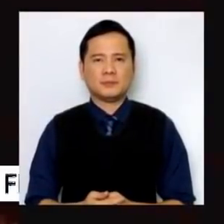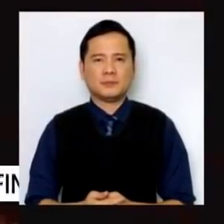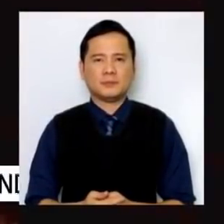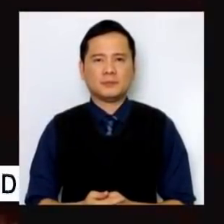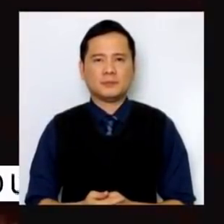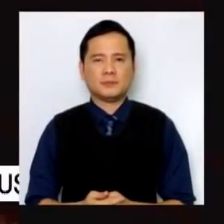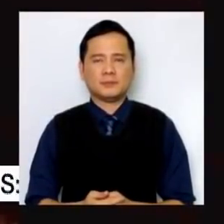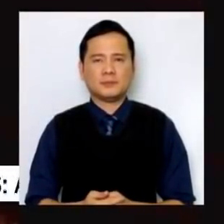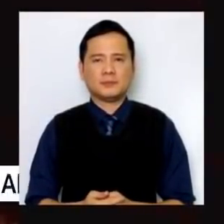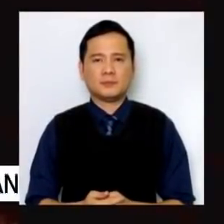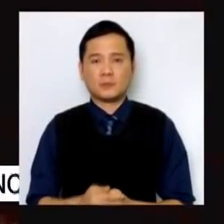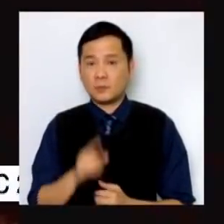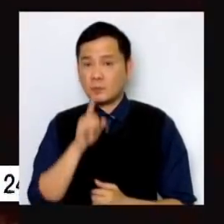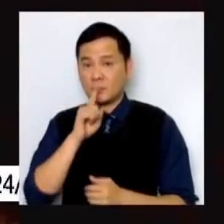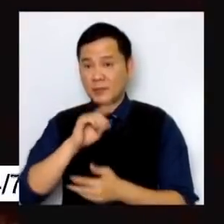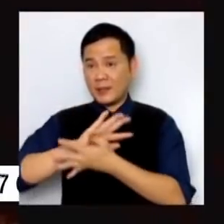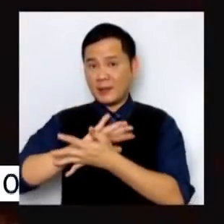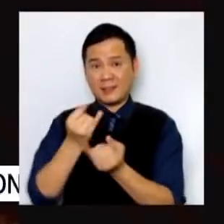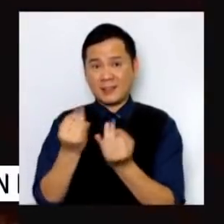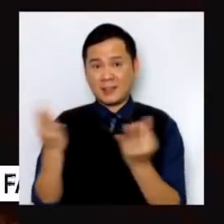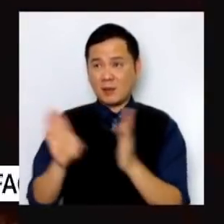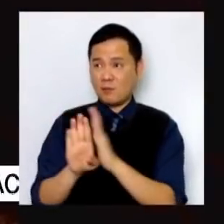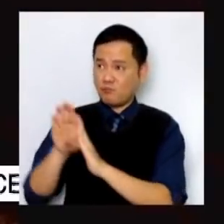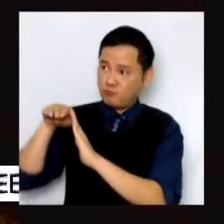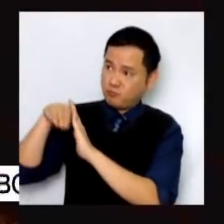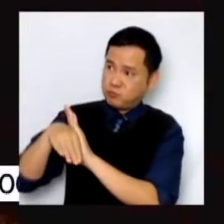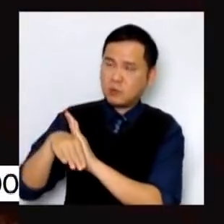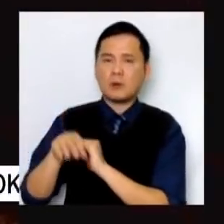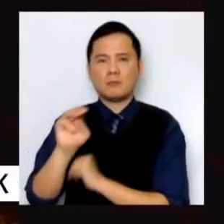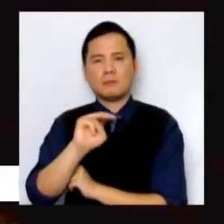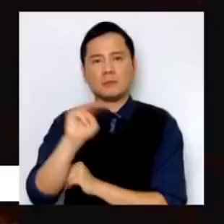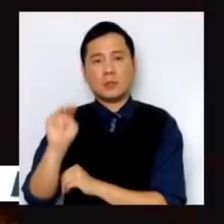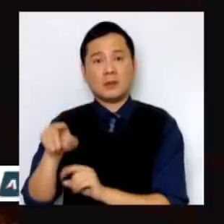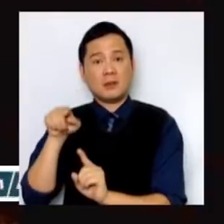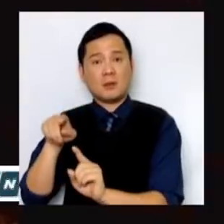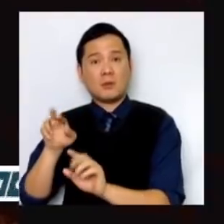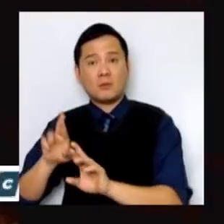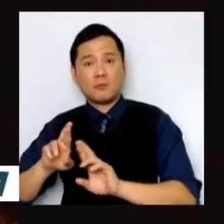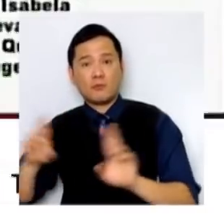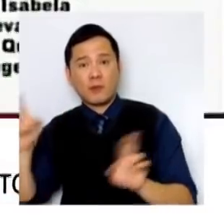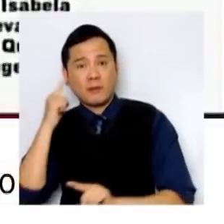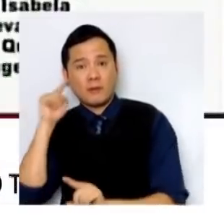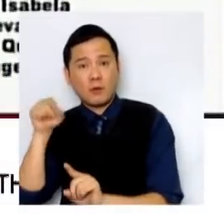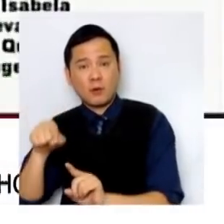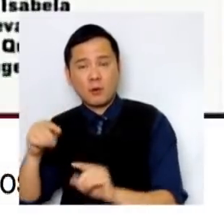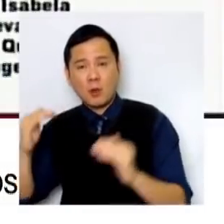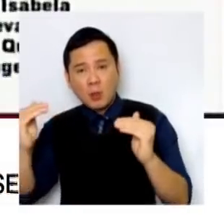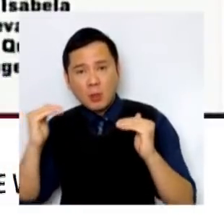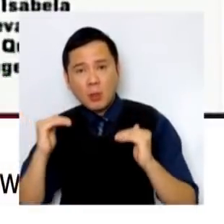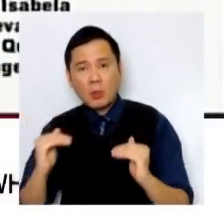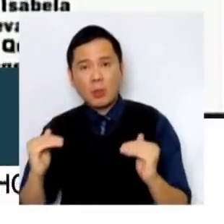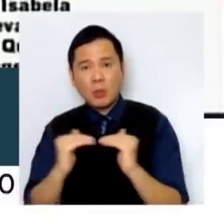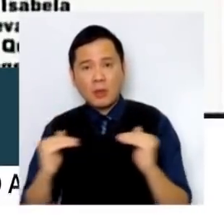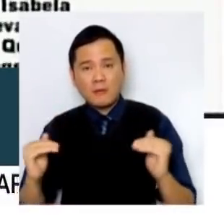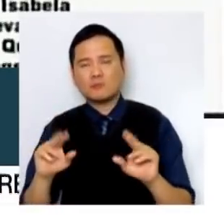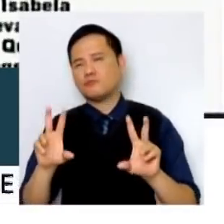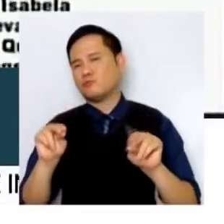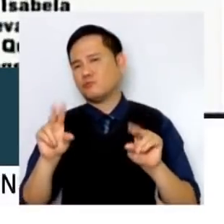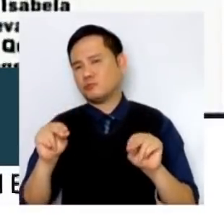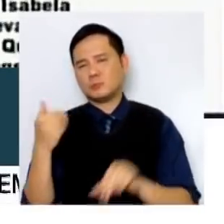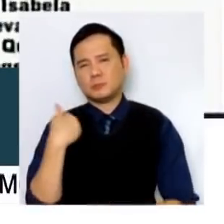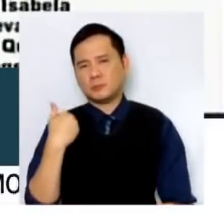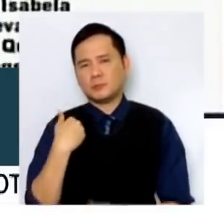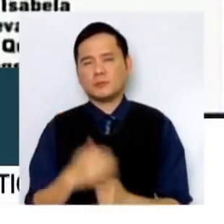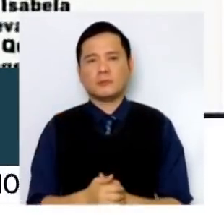Despite the dip in new COVID-19 cases, Metro Manila is not yet ready for a lower alert level. That's according to infectious